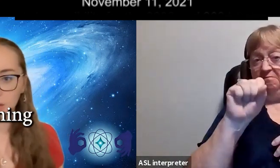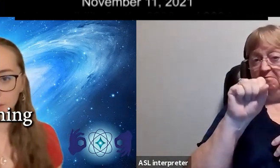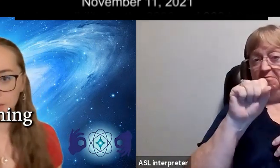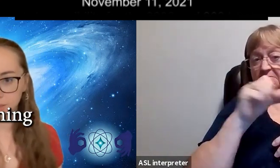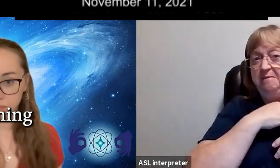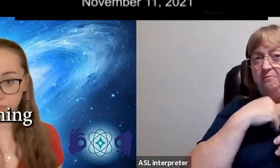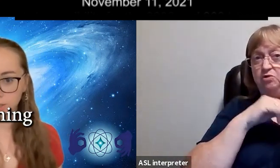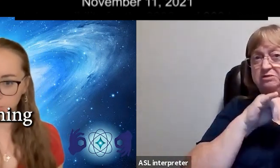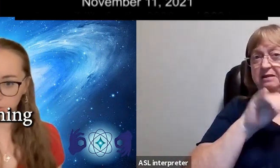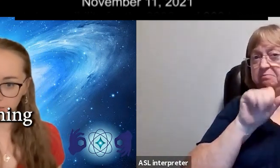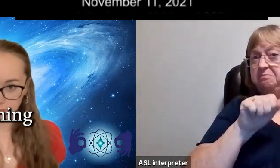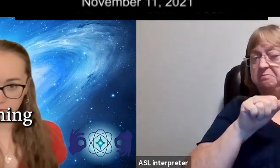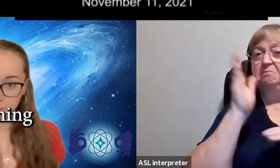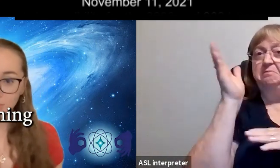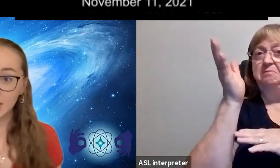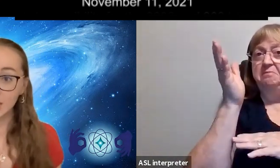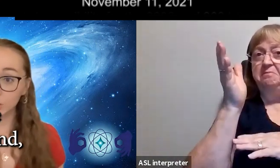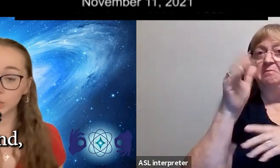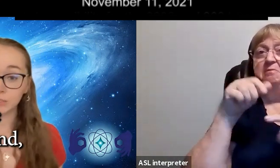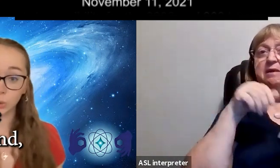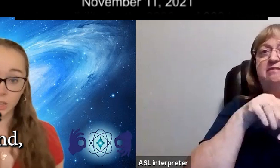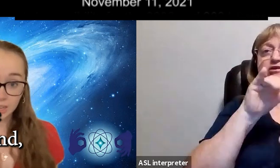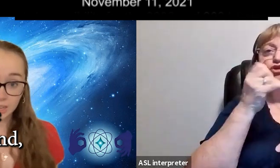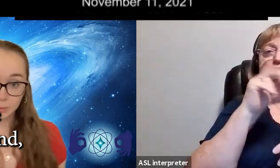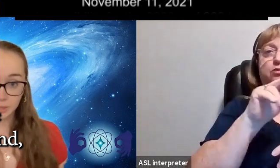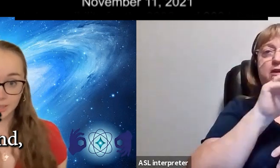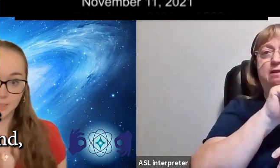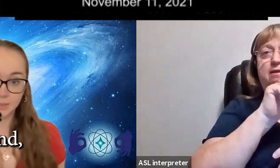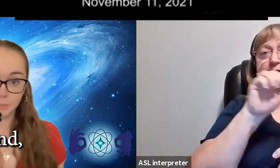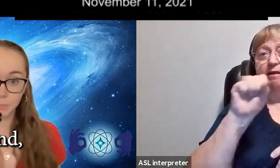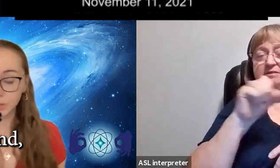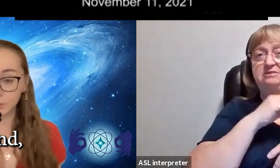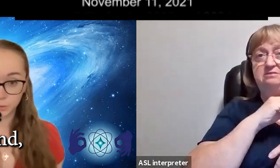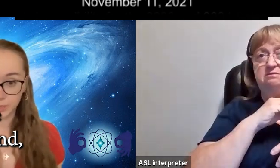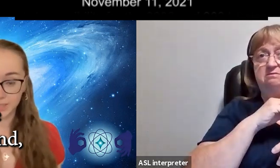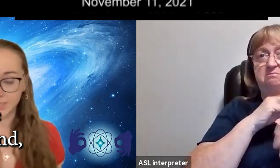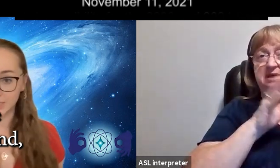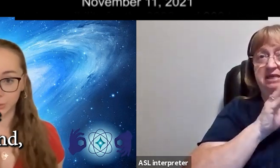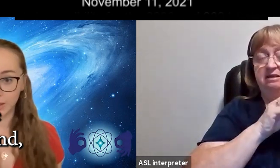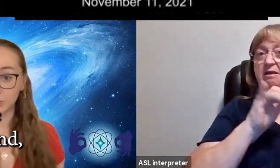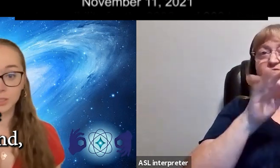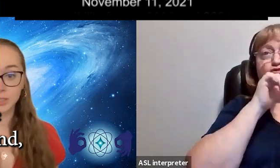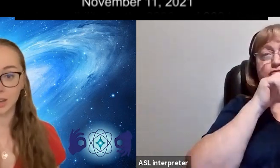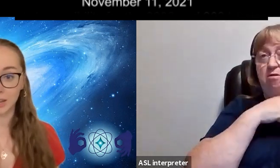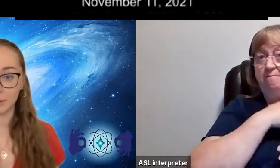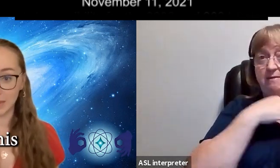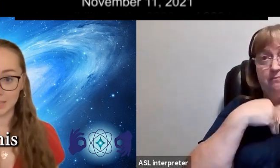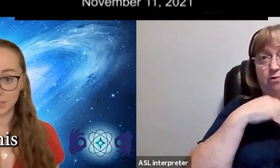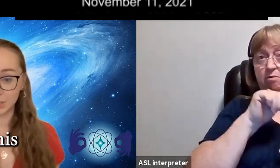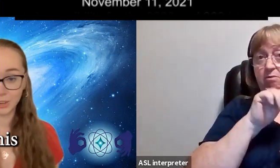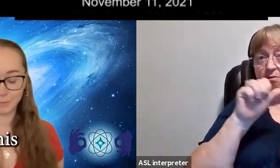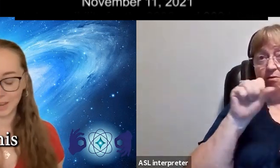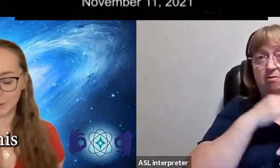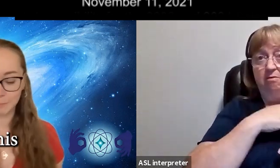the upcoming January AAS meeting. However, if you are not a AAS member, feel free to stick around,